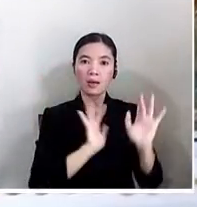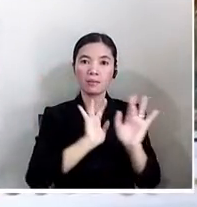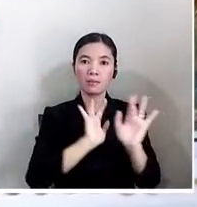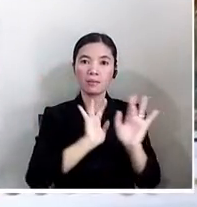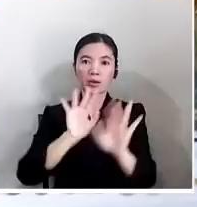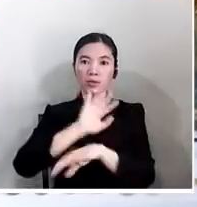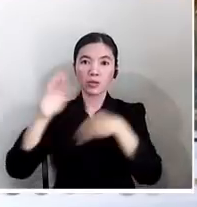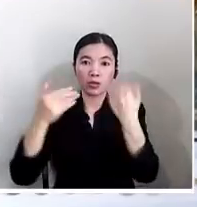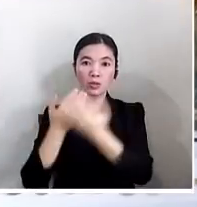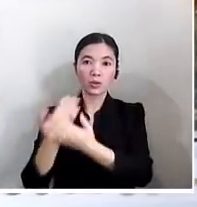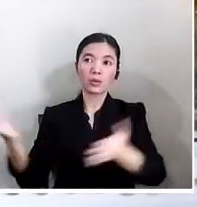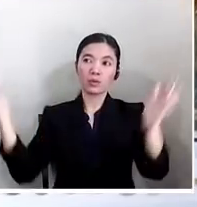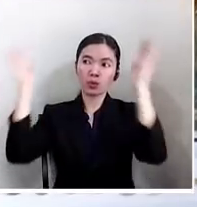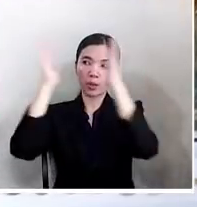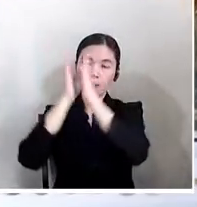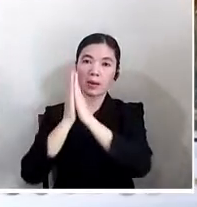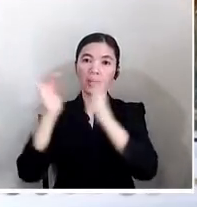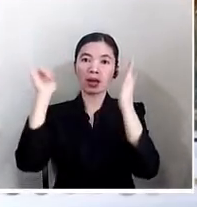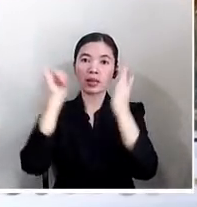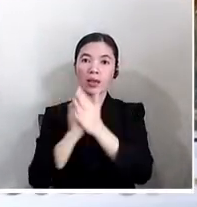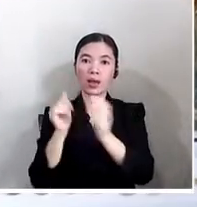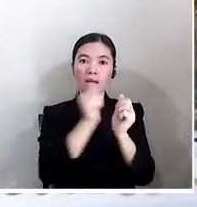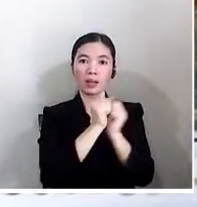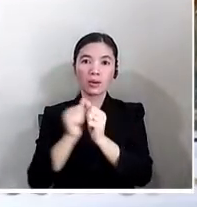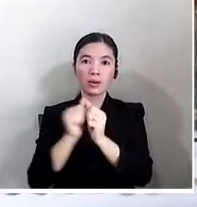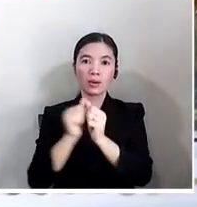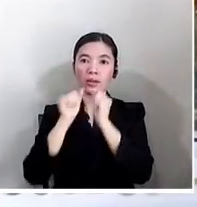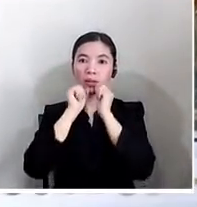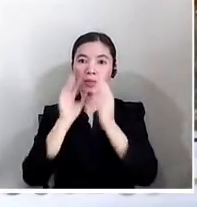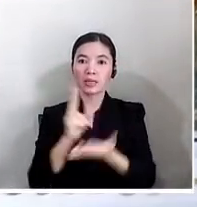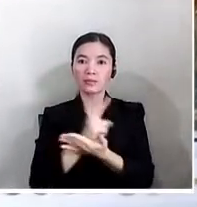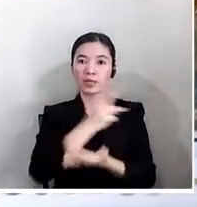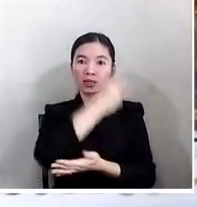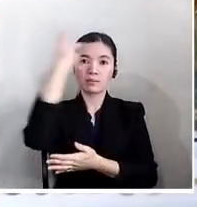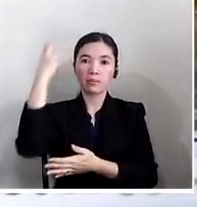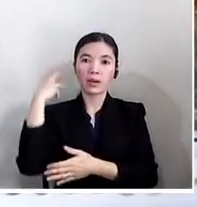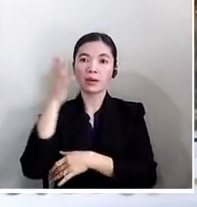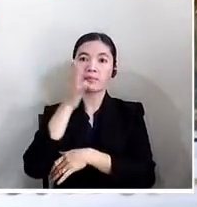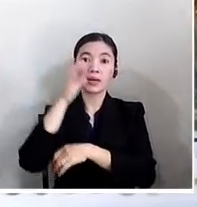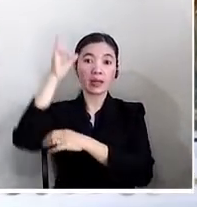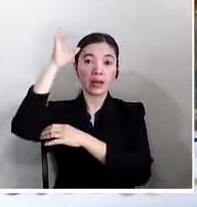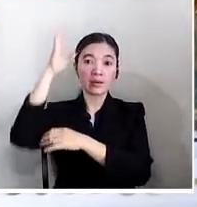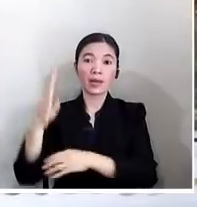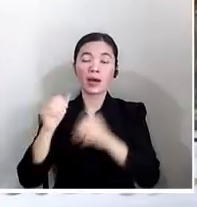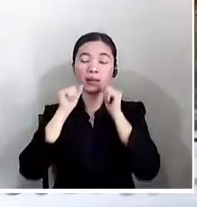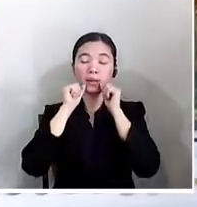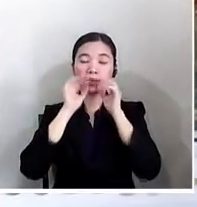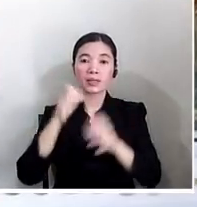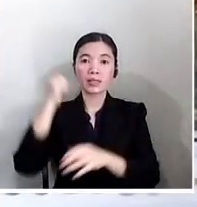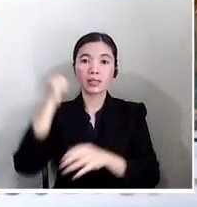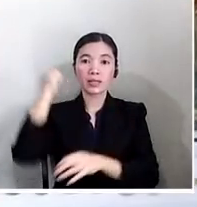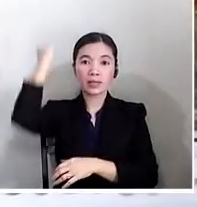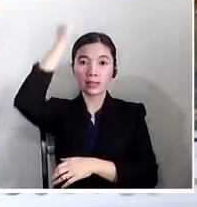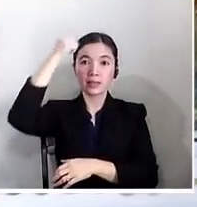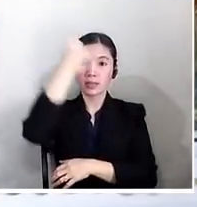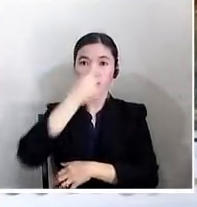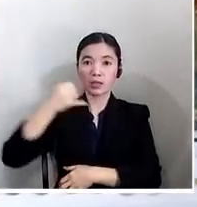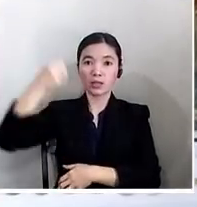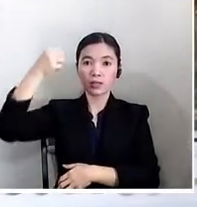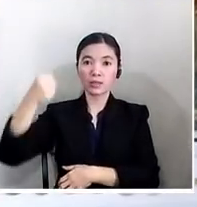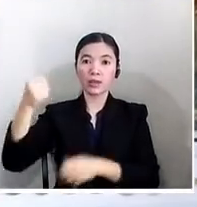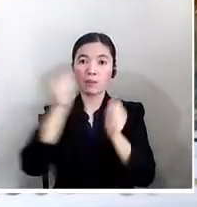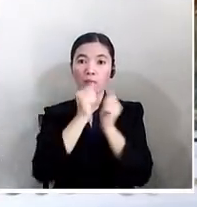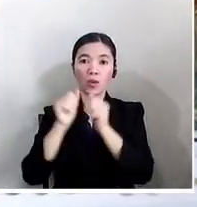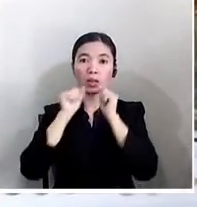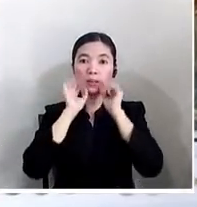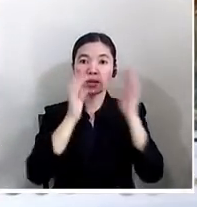pray, that with the Blessed Virgin Mary, Mother of God, with Blessed Joseph, her spouse, with the blessed apostles, and all